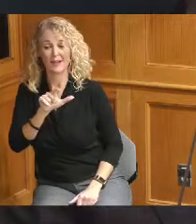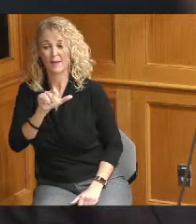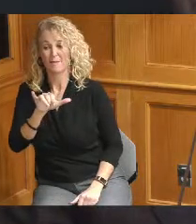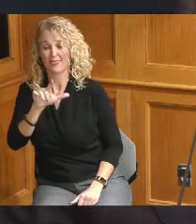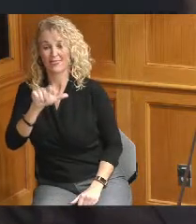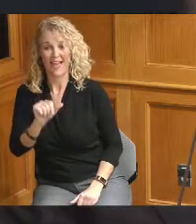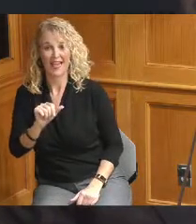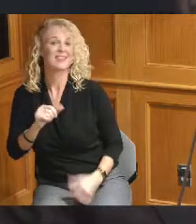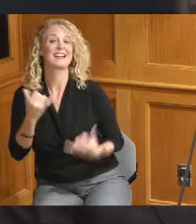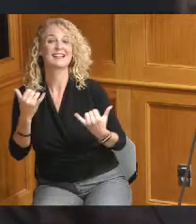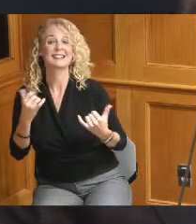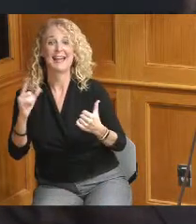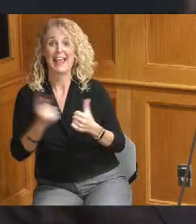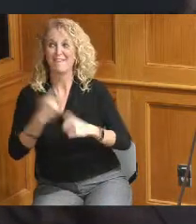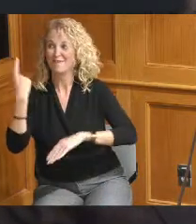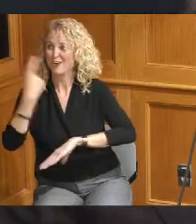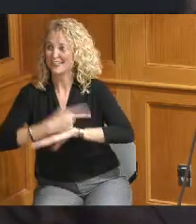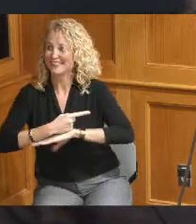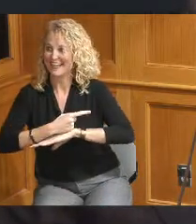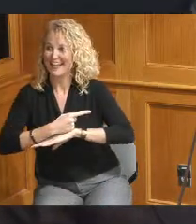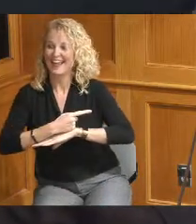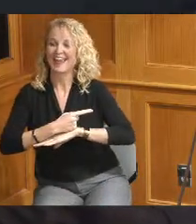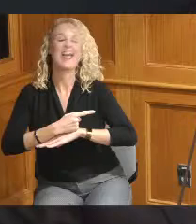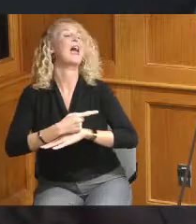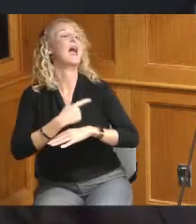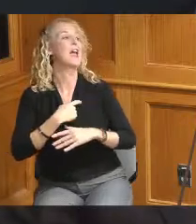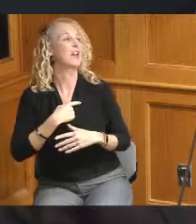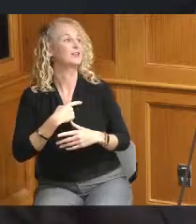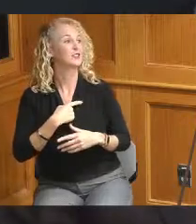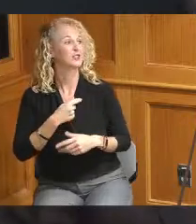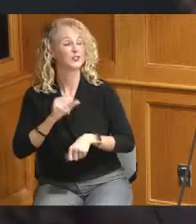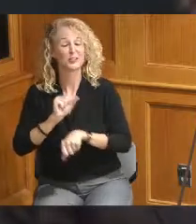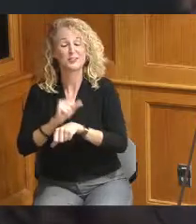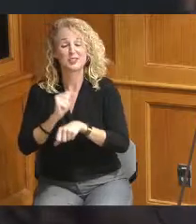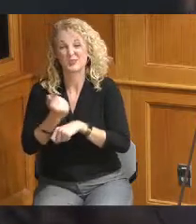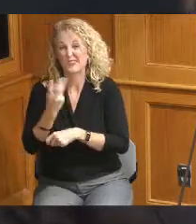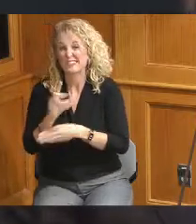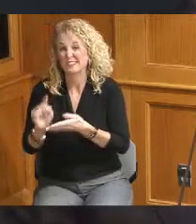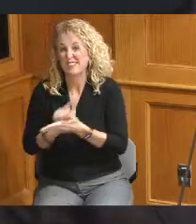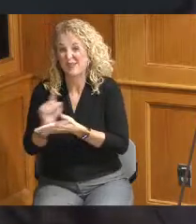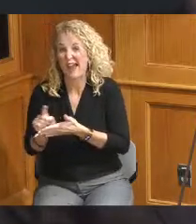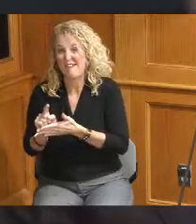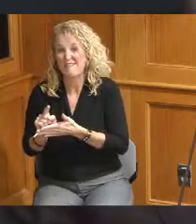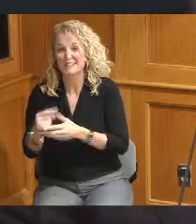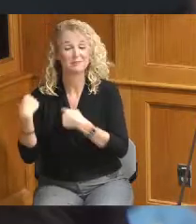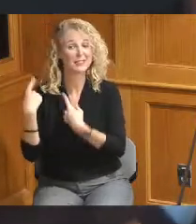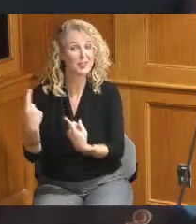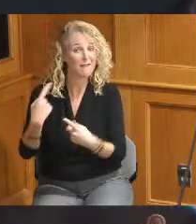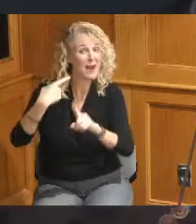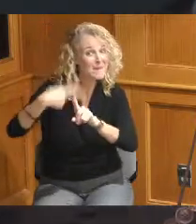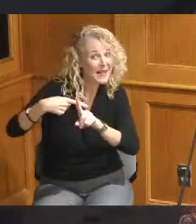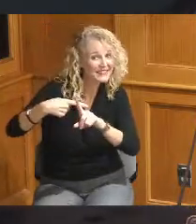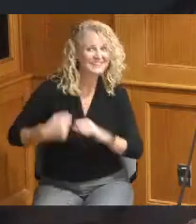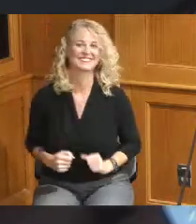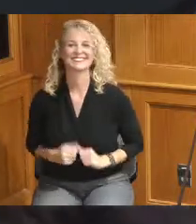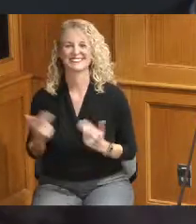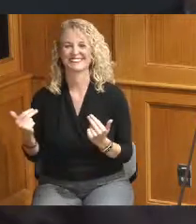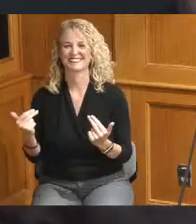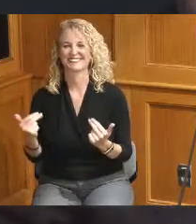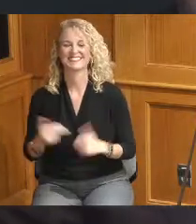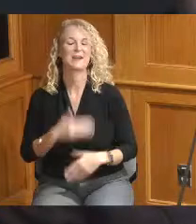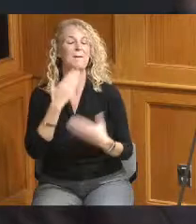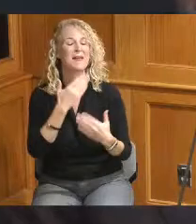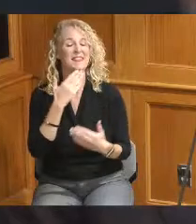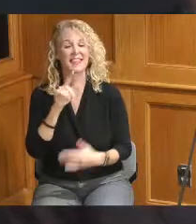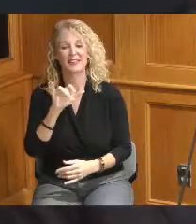county. Today is her first day, so she's on the job for a couple hours now, but so far so good. So, so thank